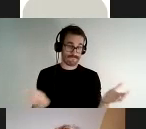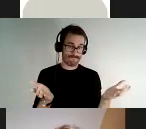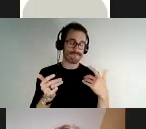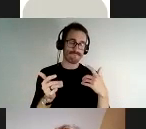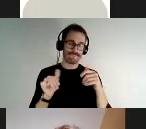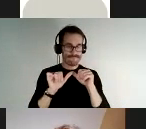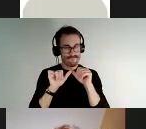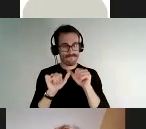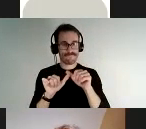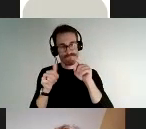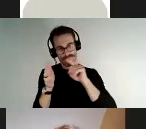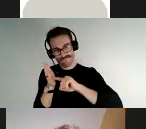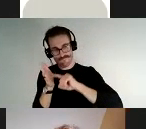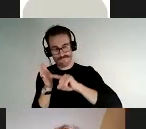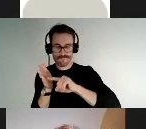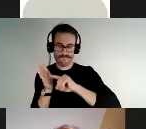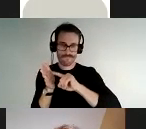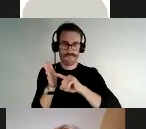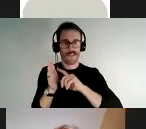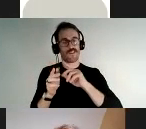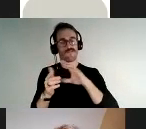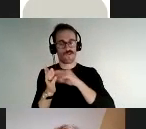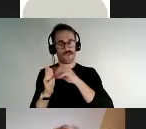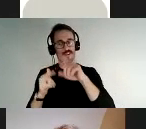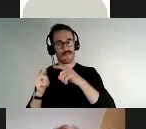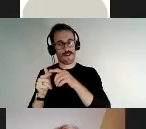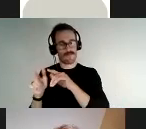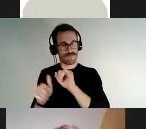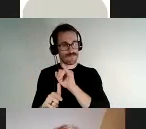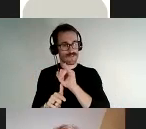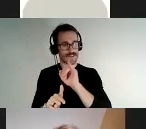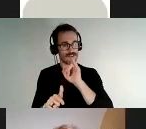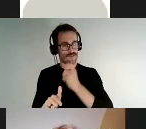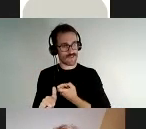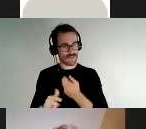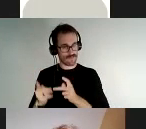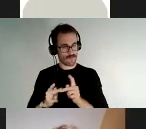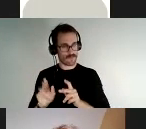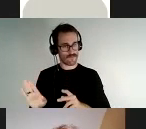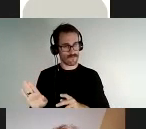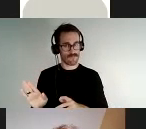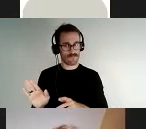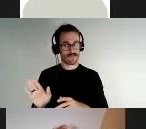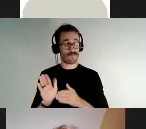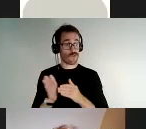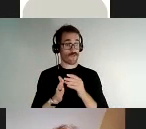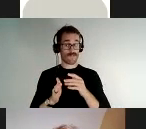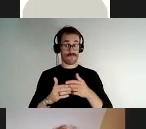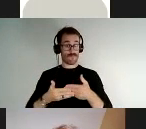So the thing about intersex people is often the parents are asked to decide which